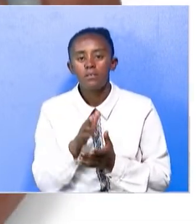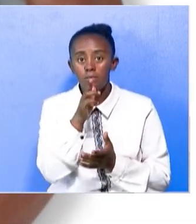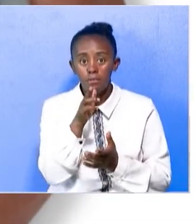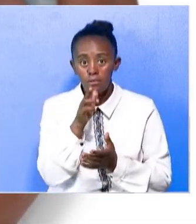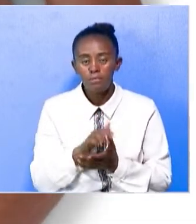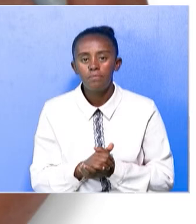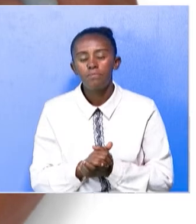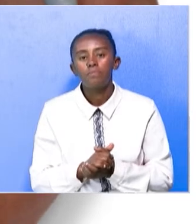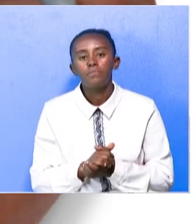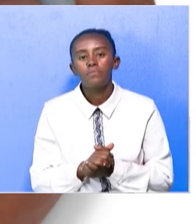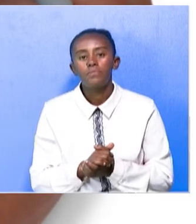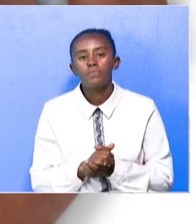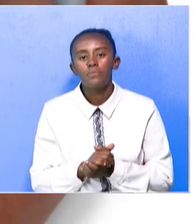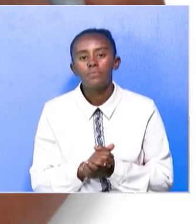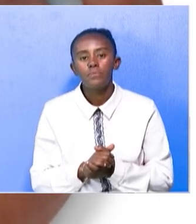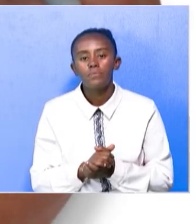while